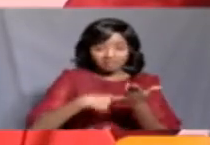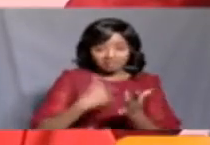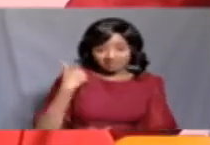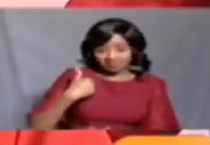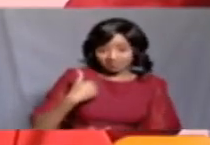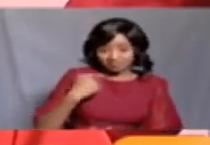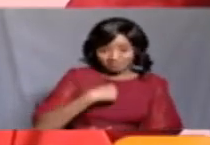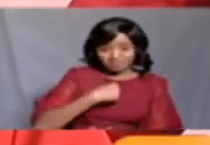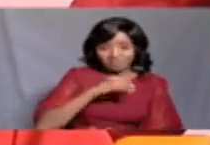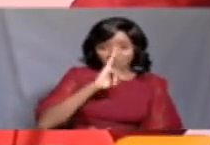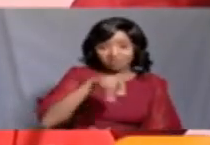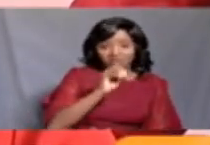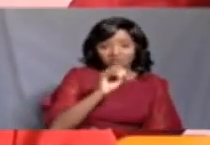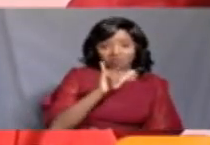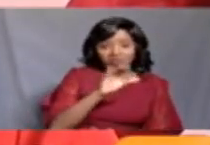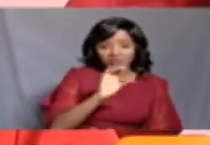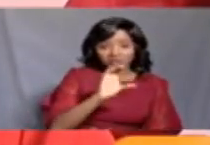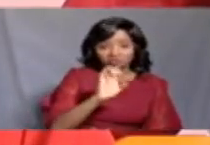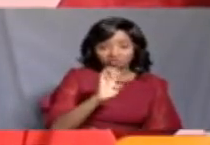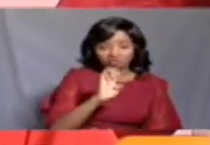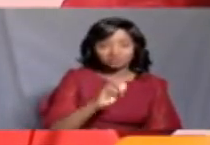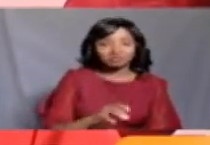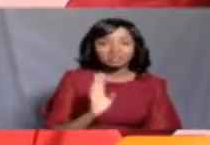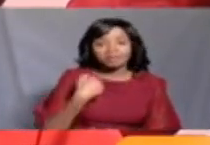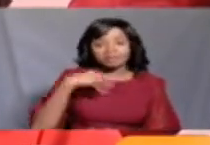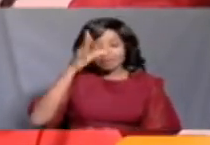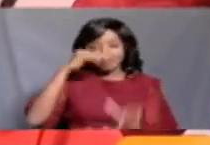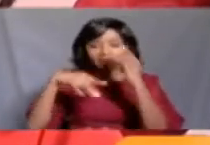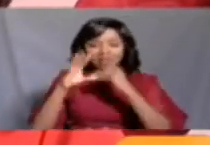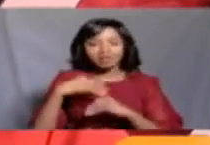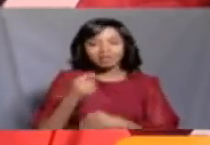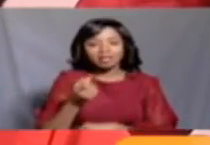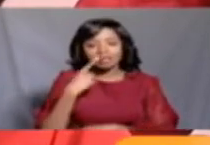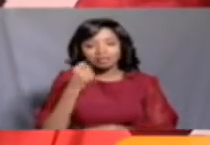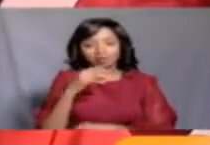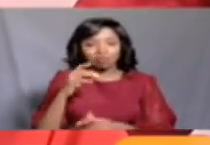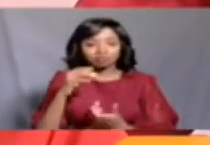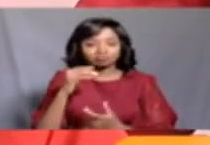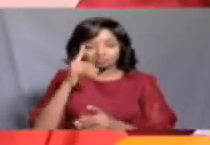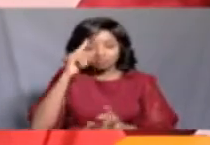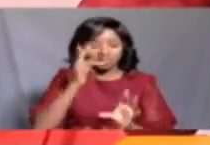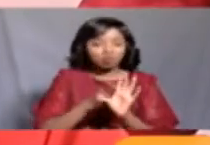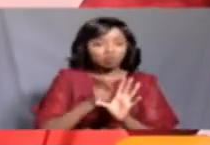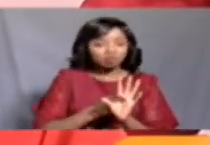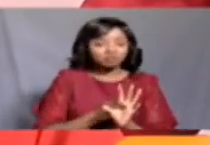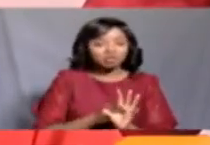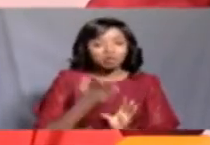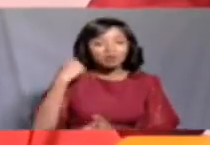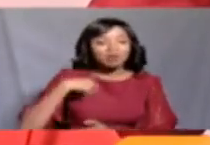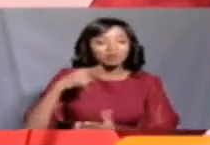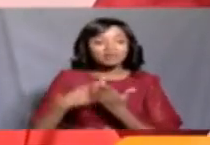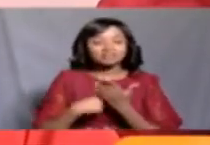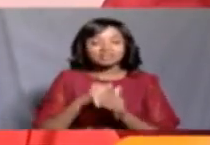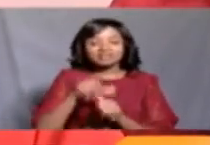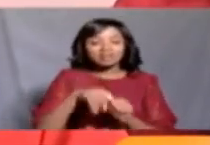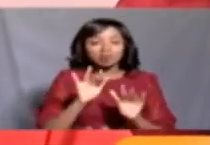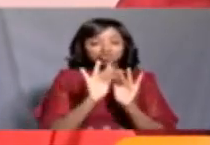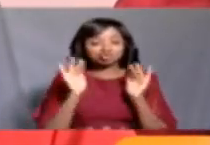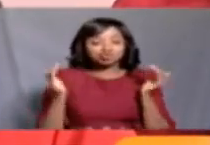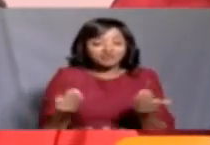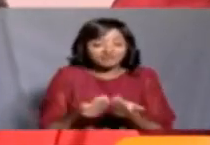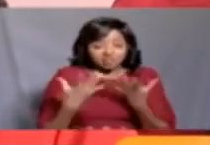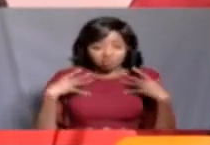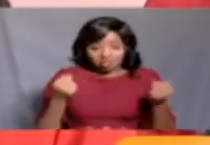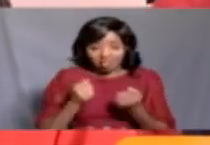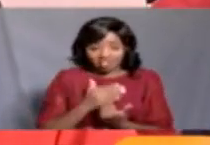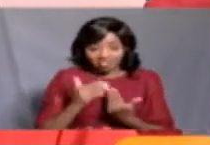at USIU-Africa studying doctorate in clinical psychology, because we also are talking about universal healthcare. And it's around